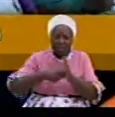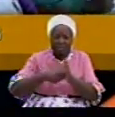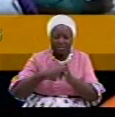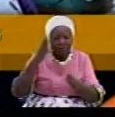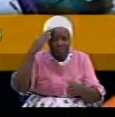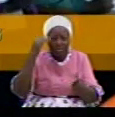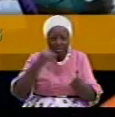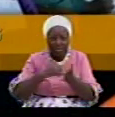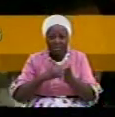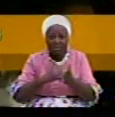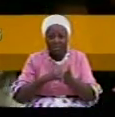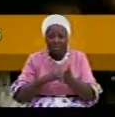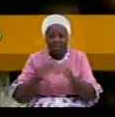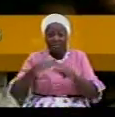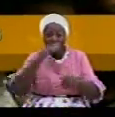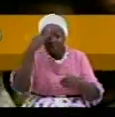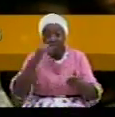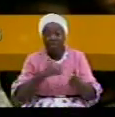call master key?